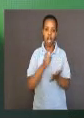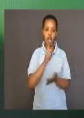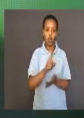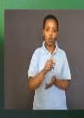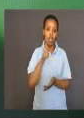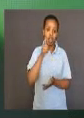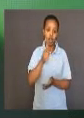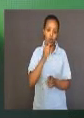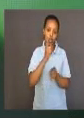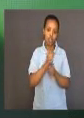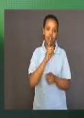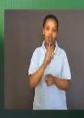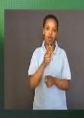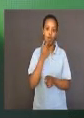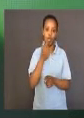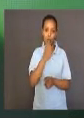own context.